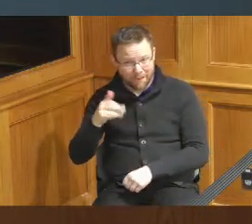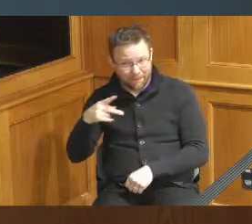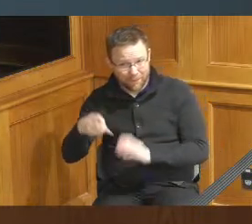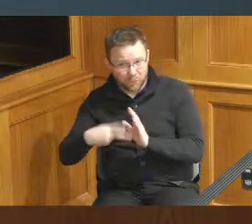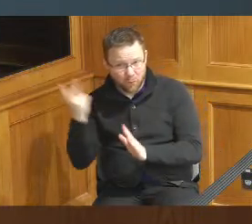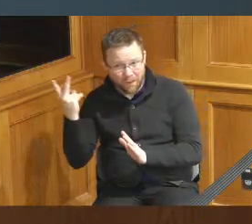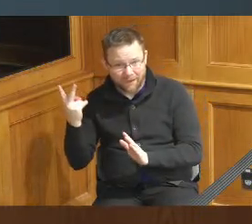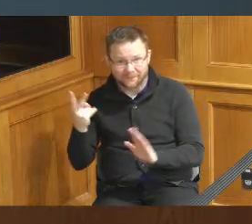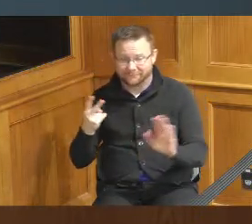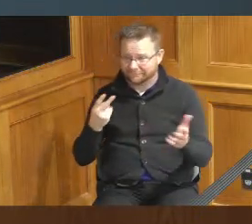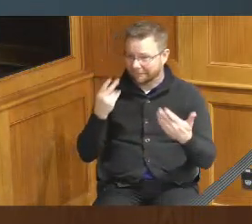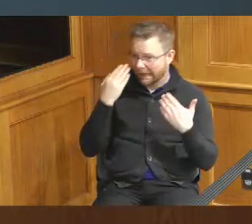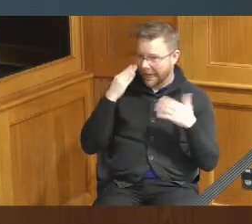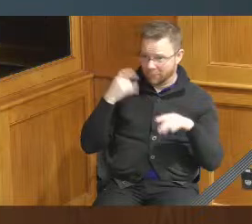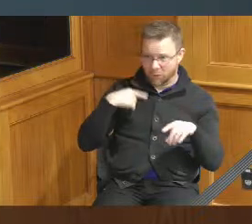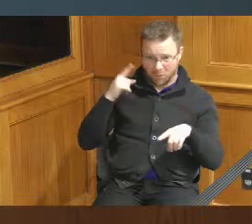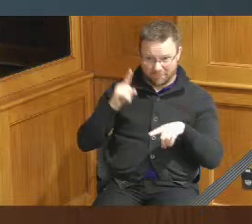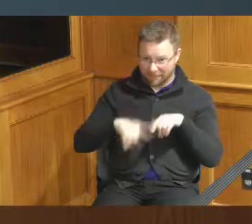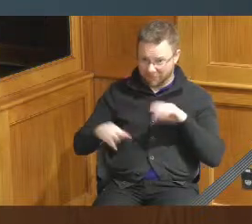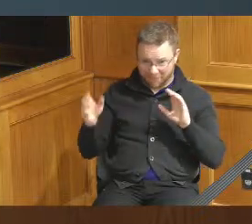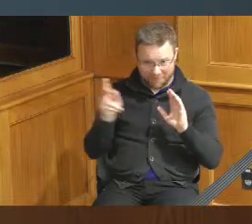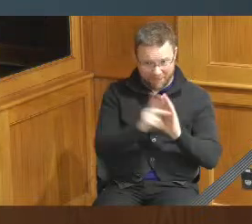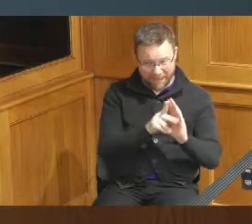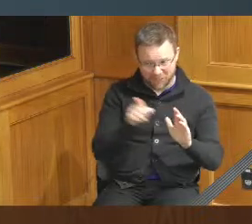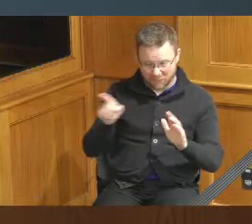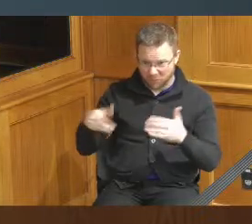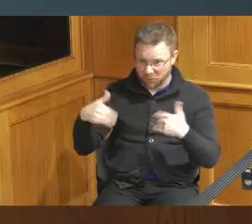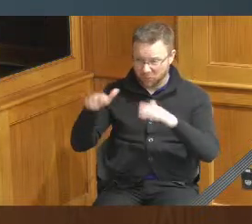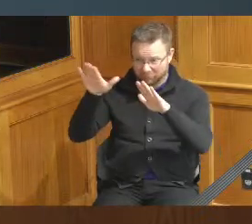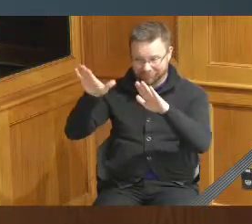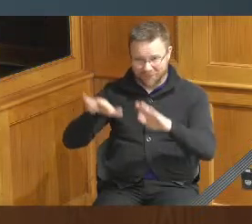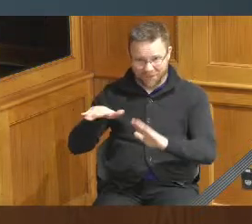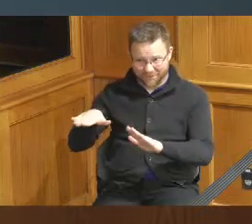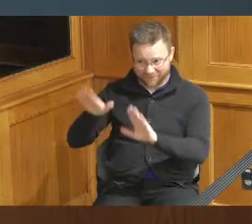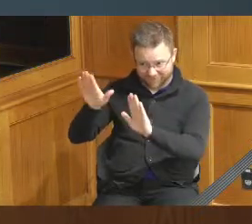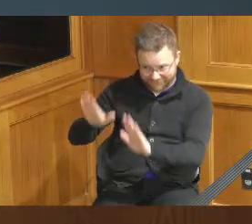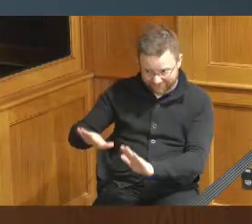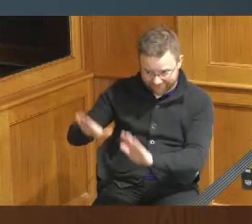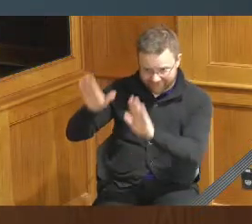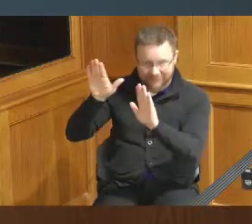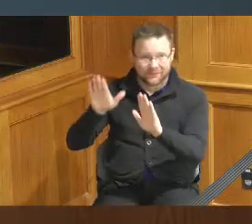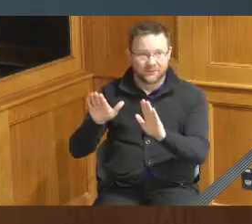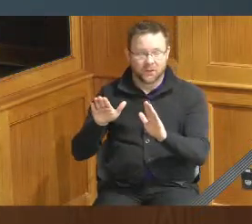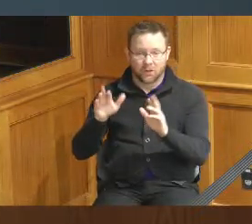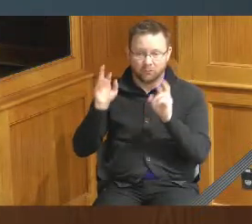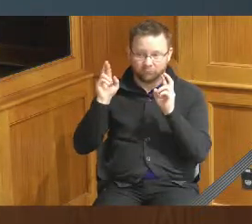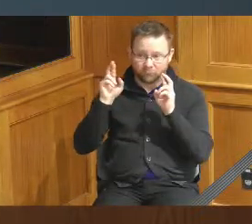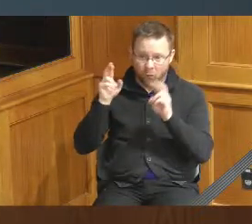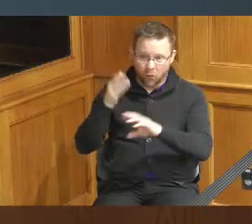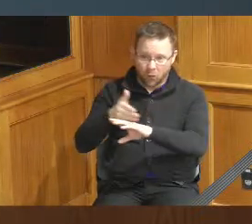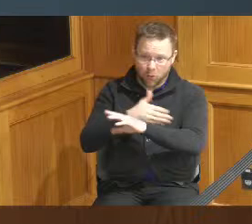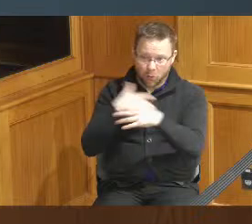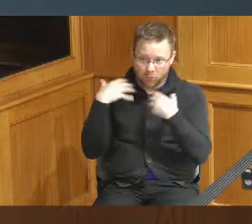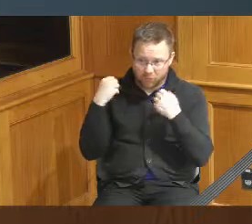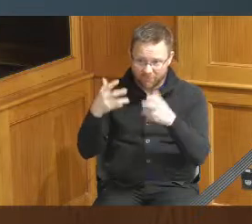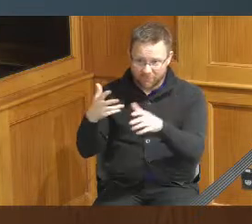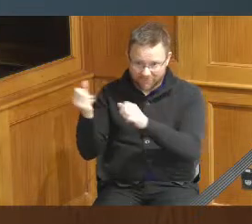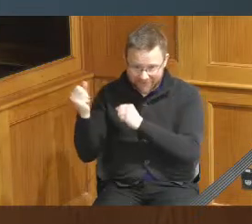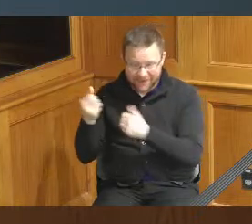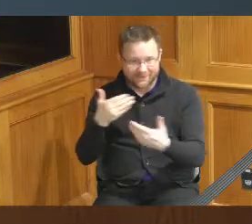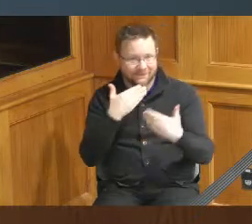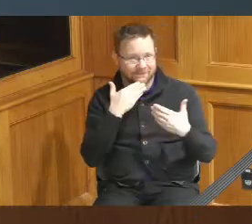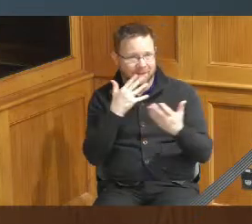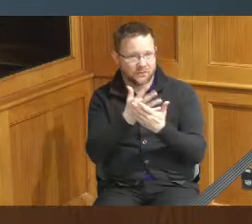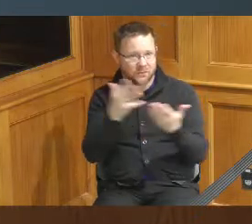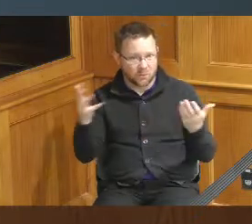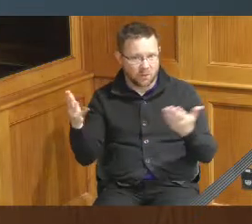twice. I don't know if I can recover. So he is in great shape. So speedy recovery, Deshaun, and thank you so